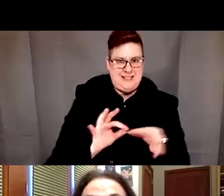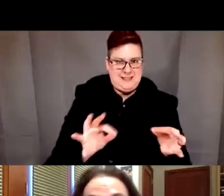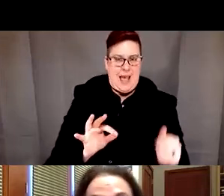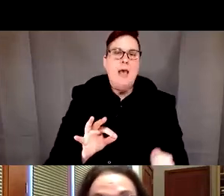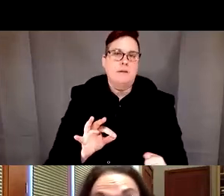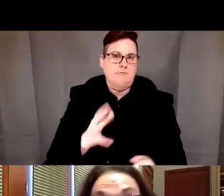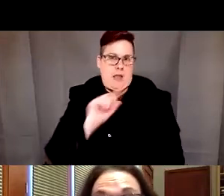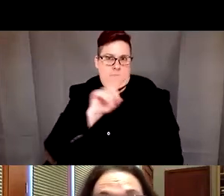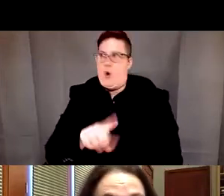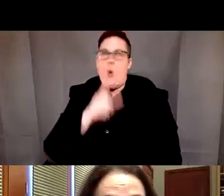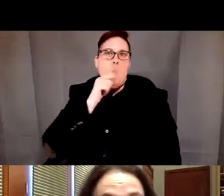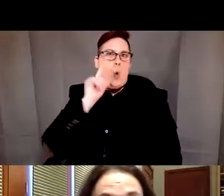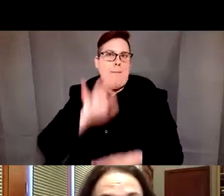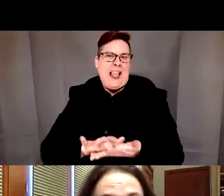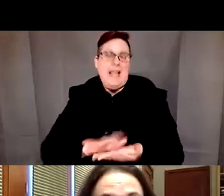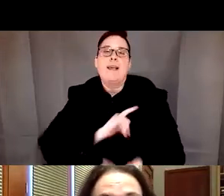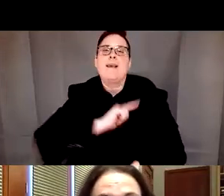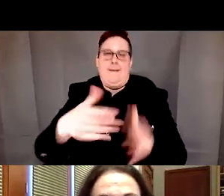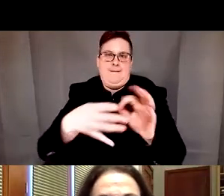And the question is, who do you believe?